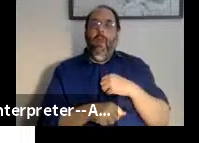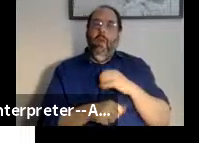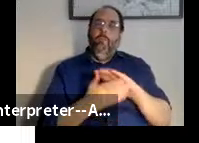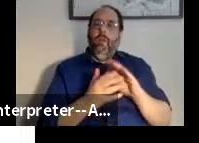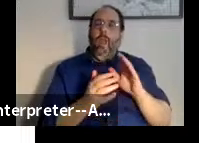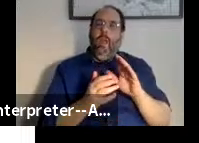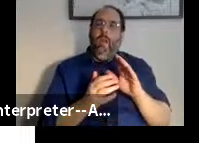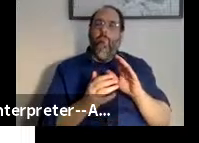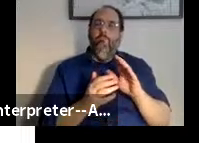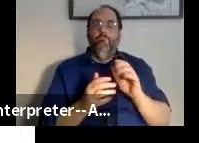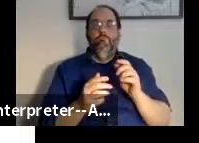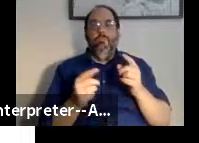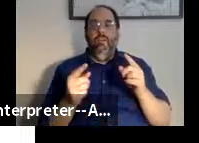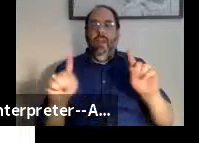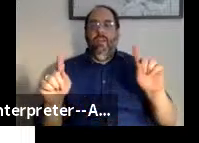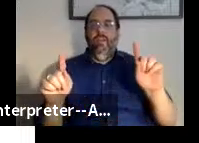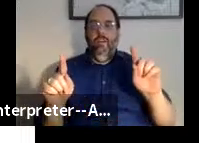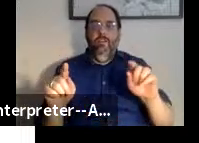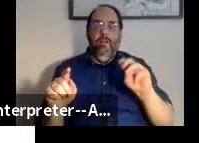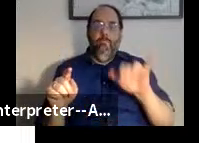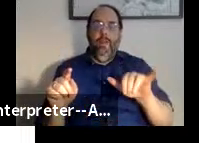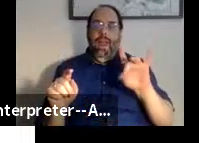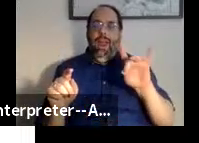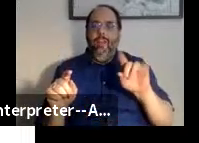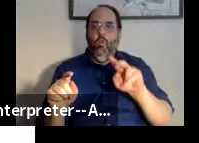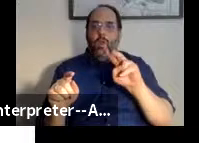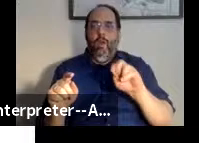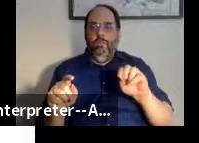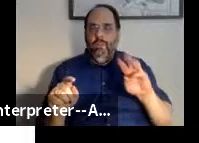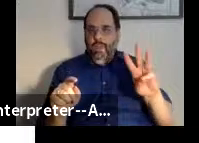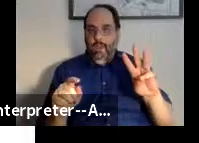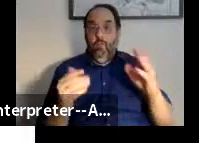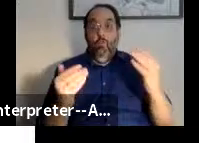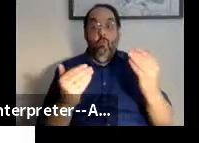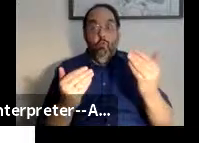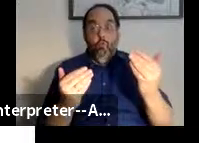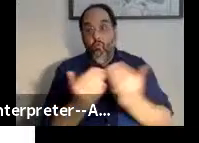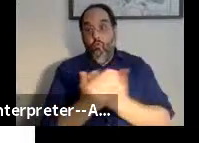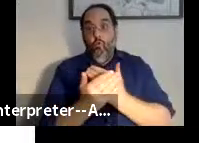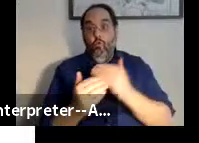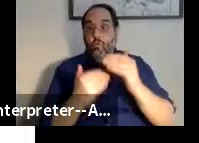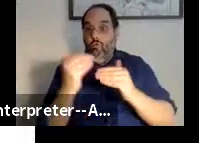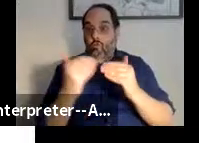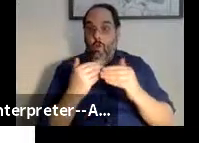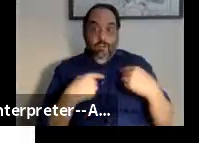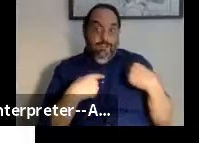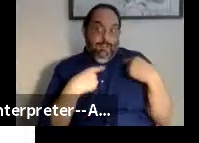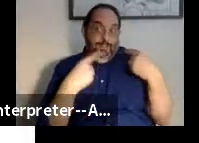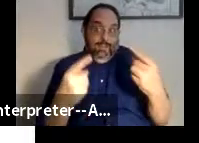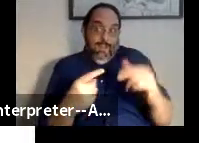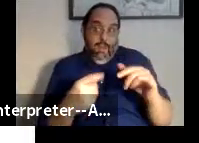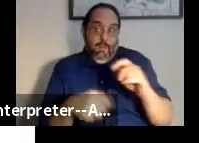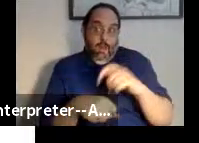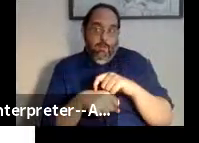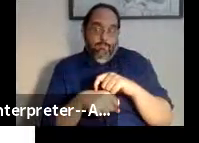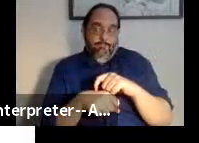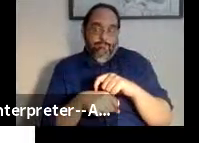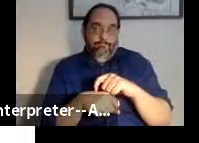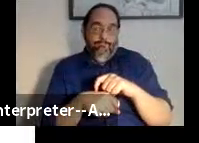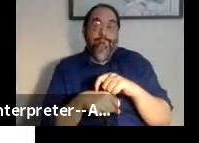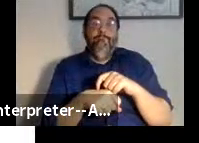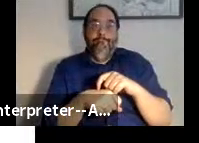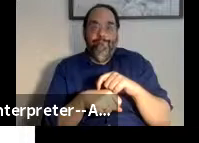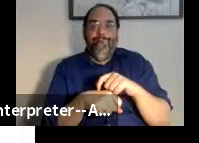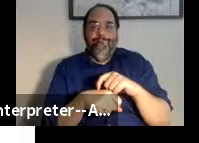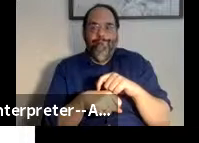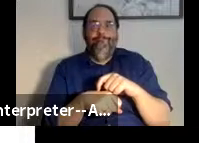enforceable May 8th of 2006. So any new construction or alteration of a play area after that